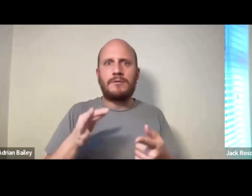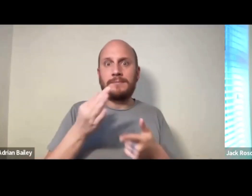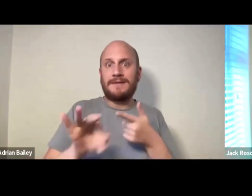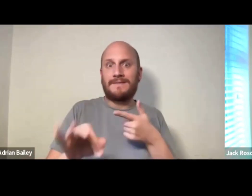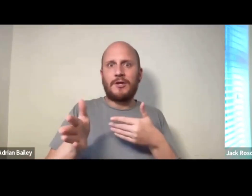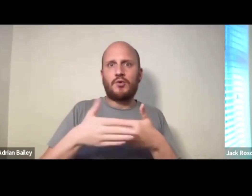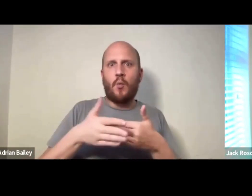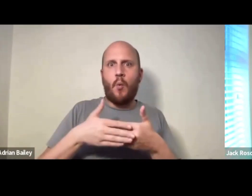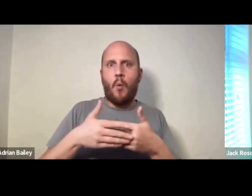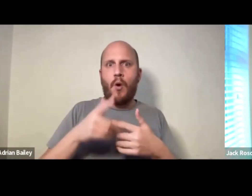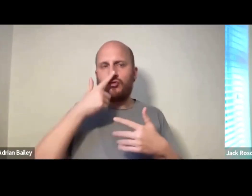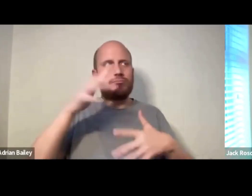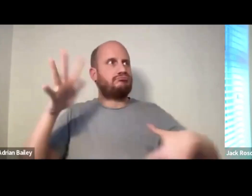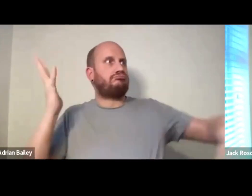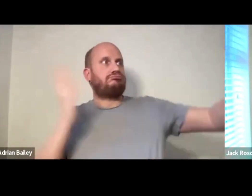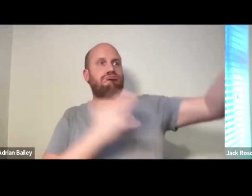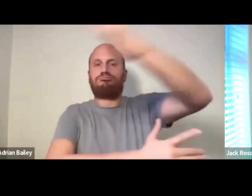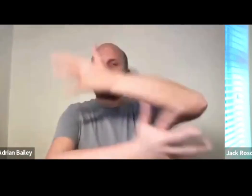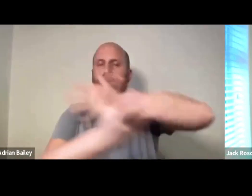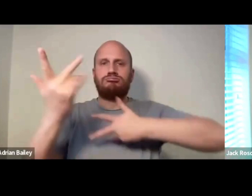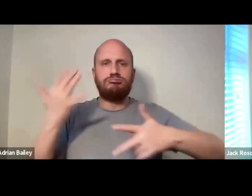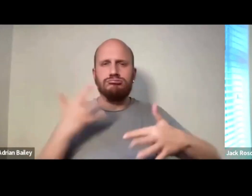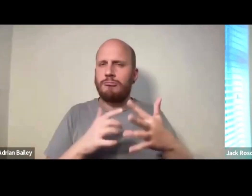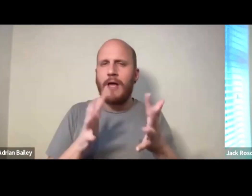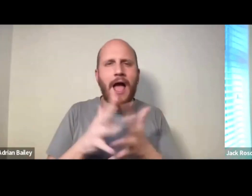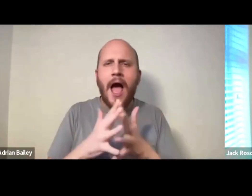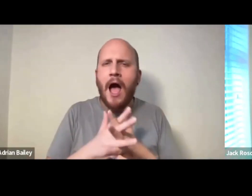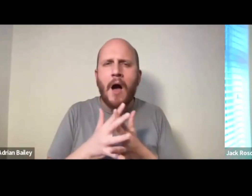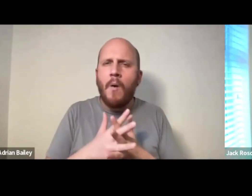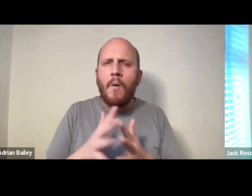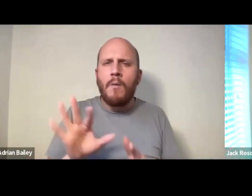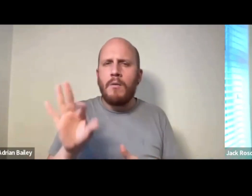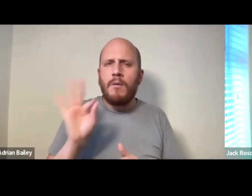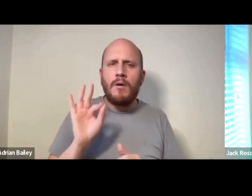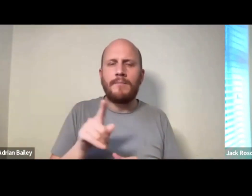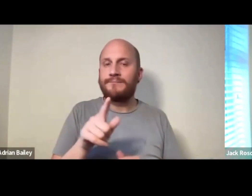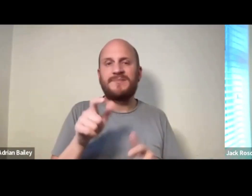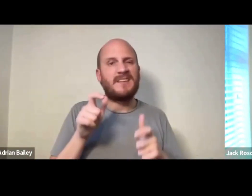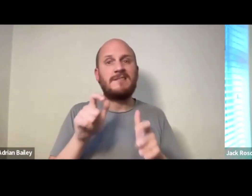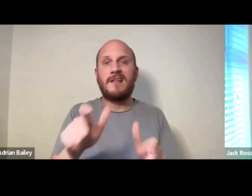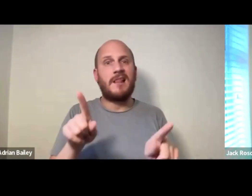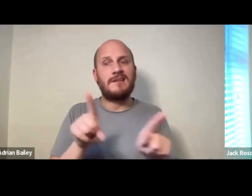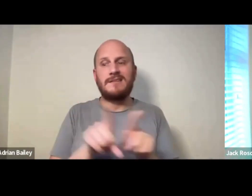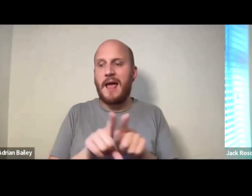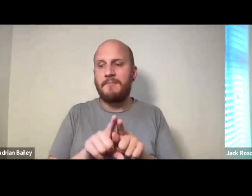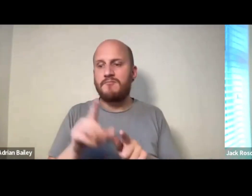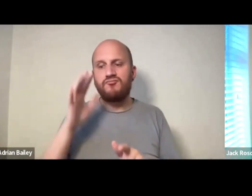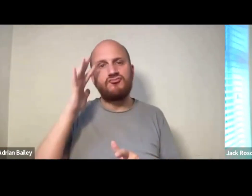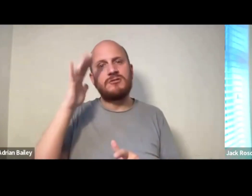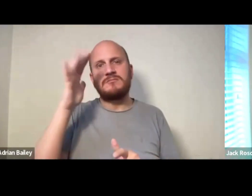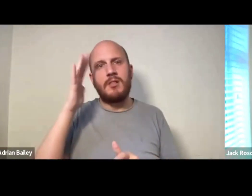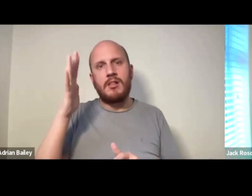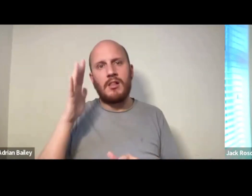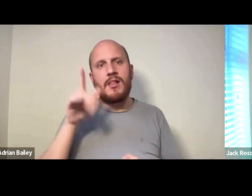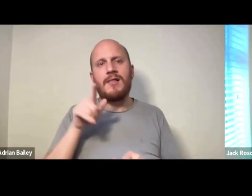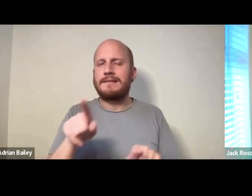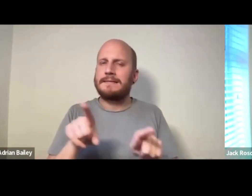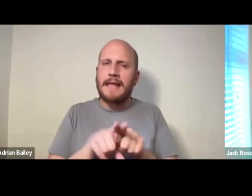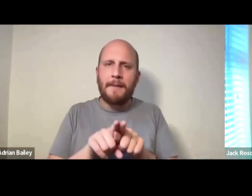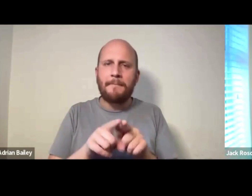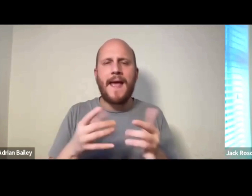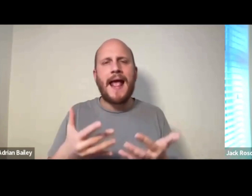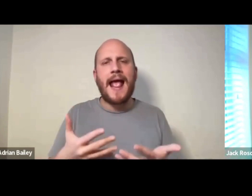has to come through? What would you suggest? I'd still apply the same principle. So I think it has to be that kind of counting